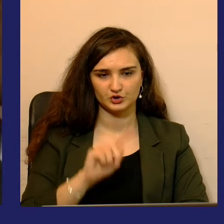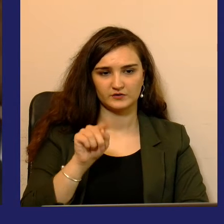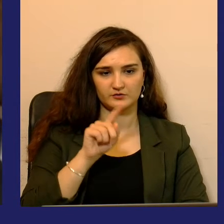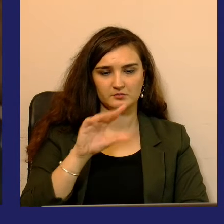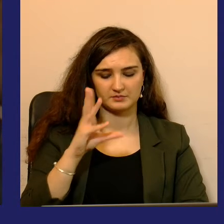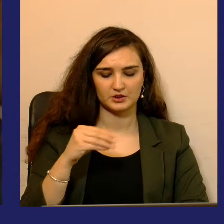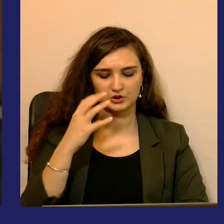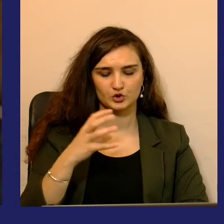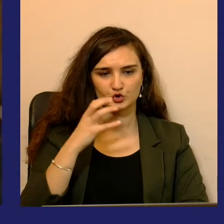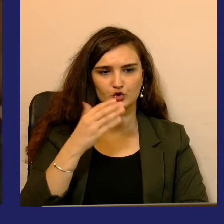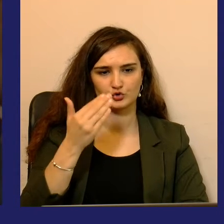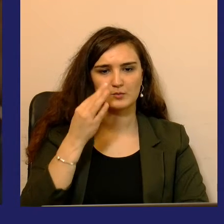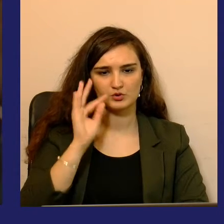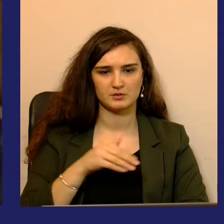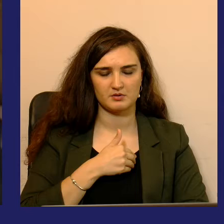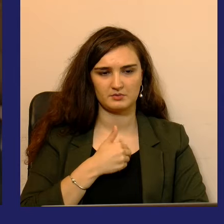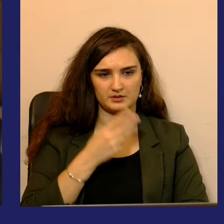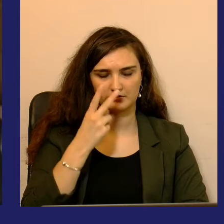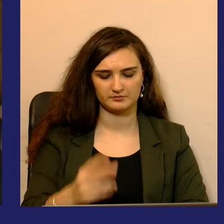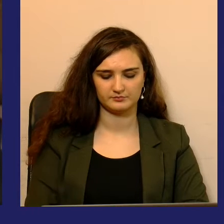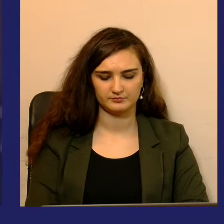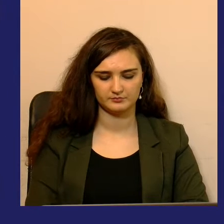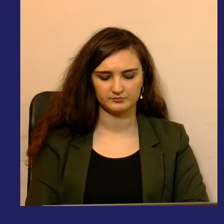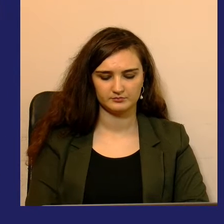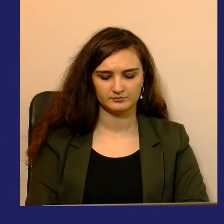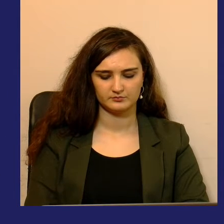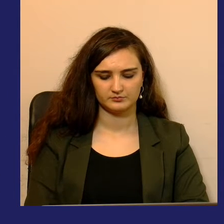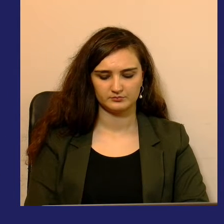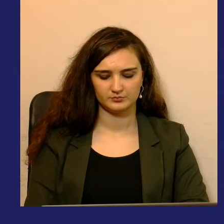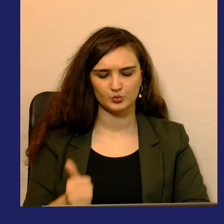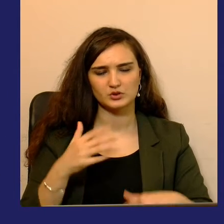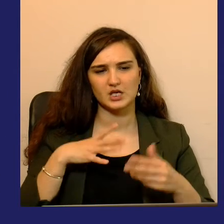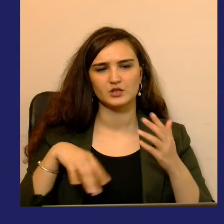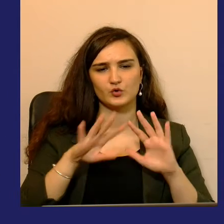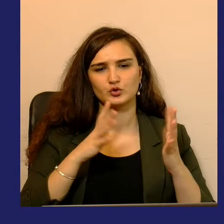common is this in the context of COVID? So